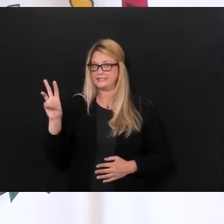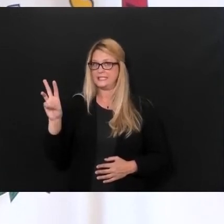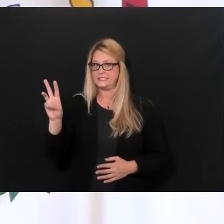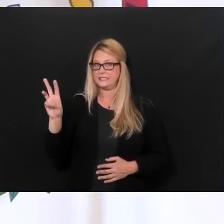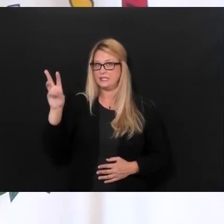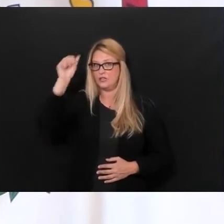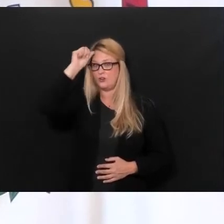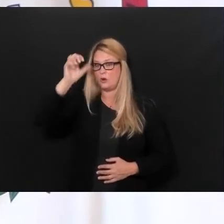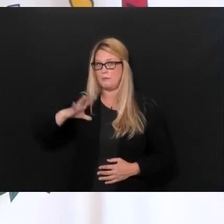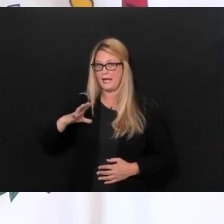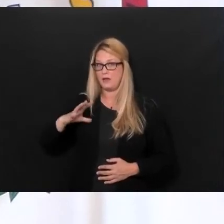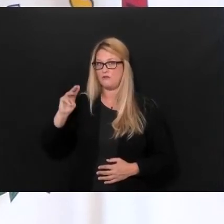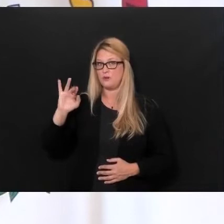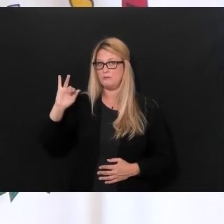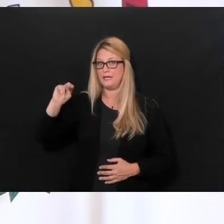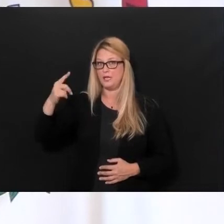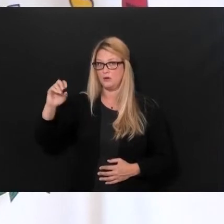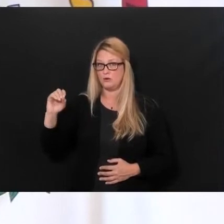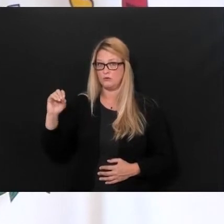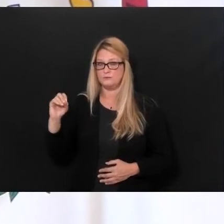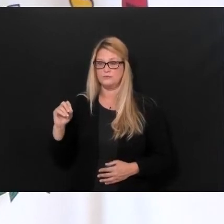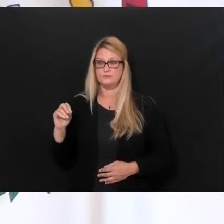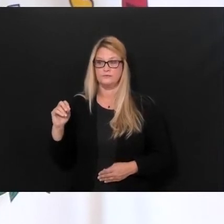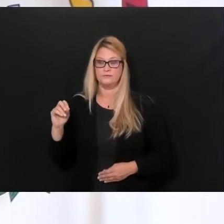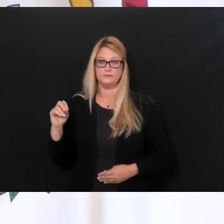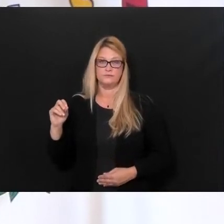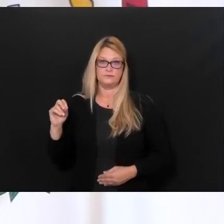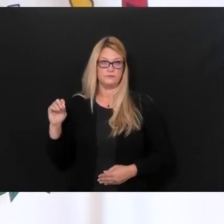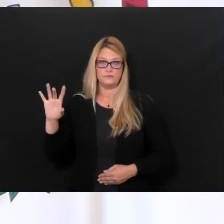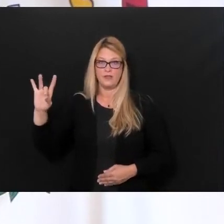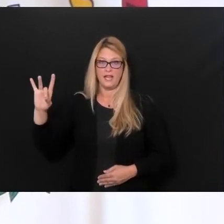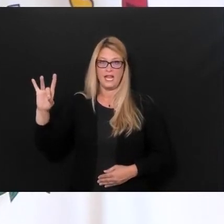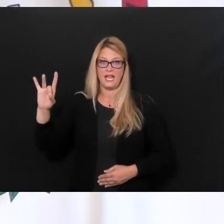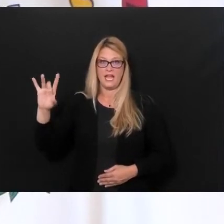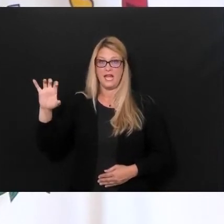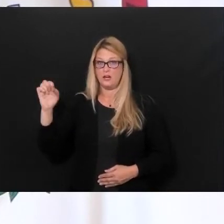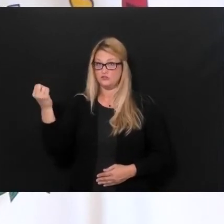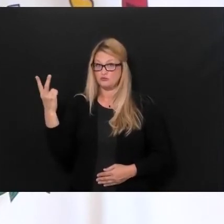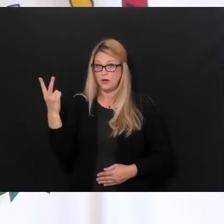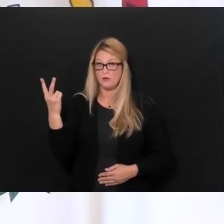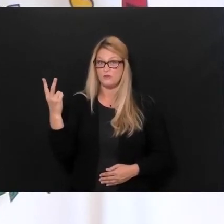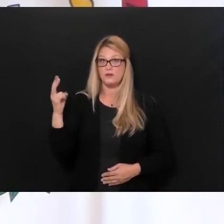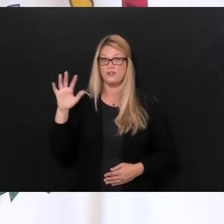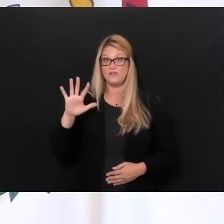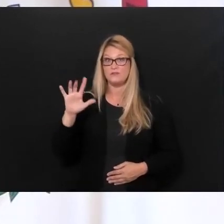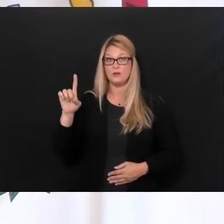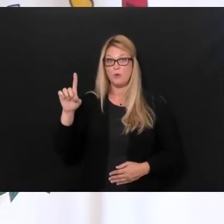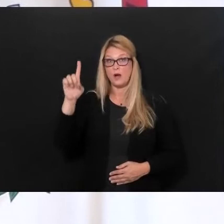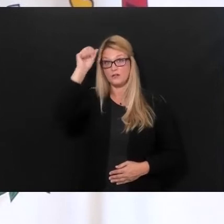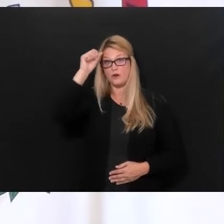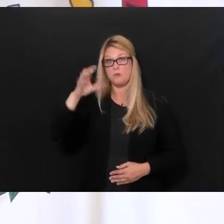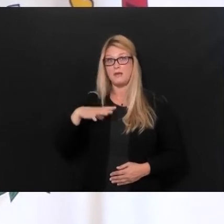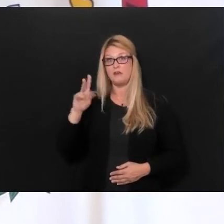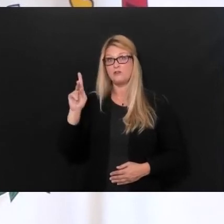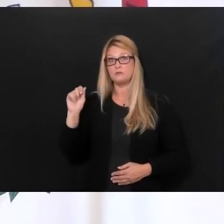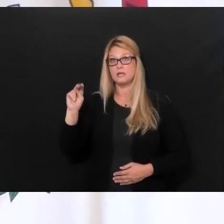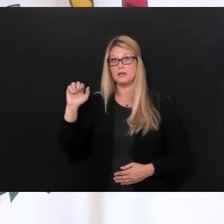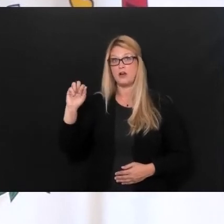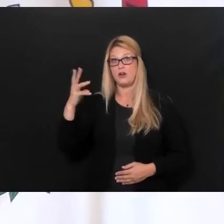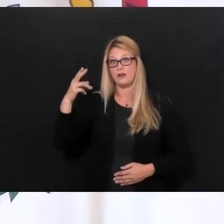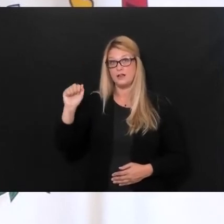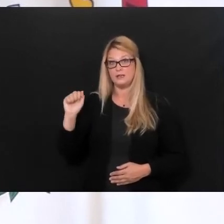36-year-old male from Mingo County. The 812th death, a 51-year-old male from Kanawha County.